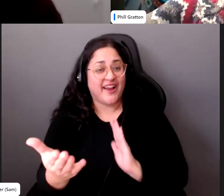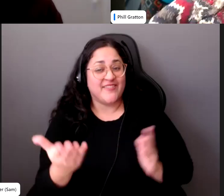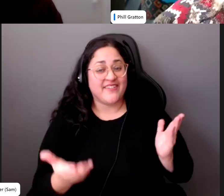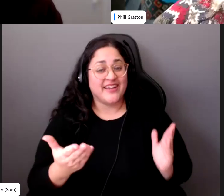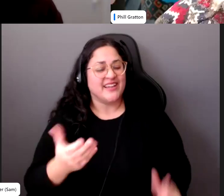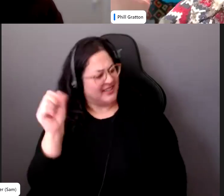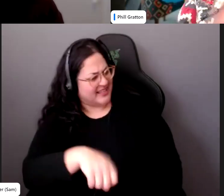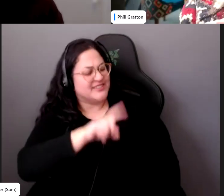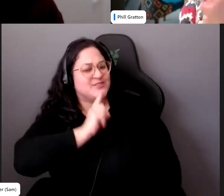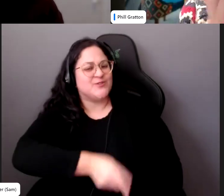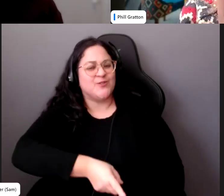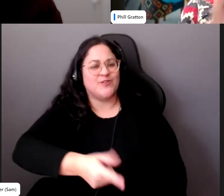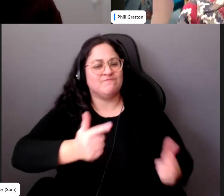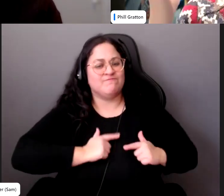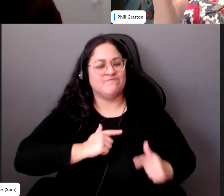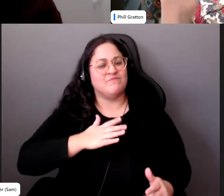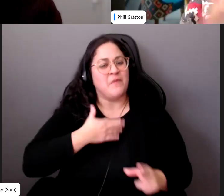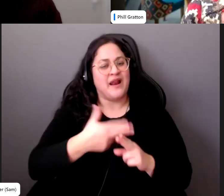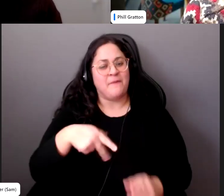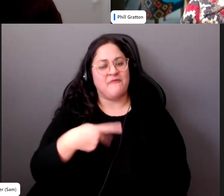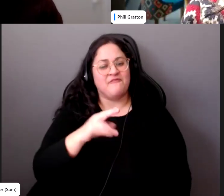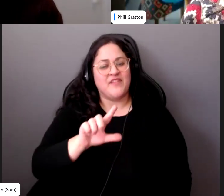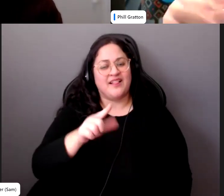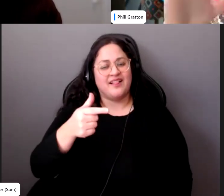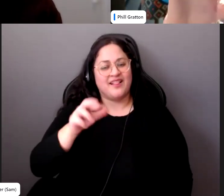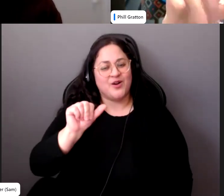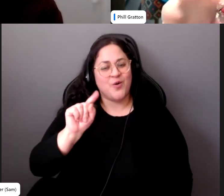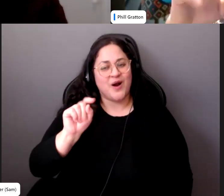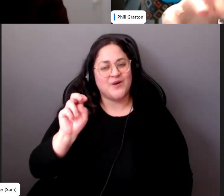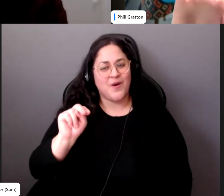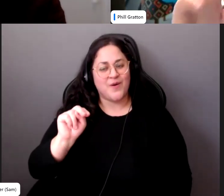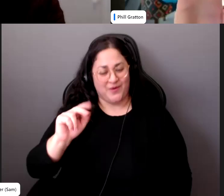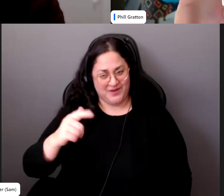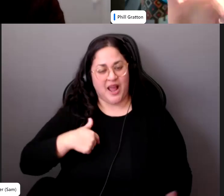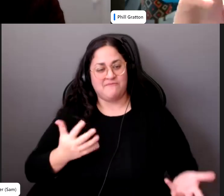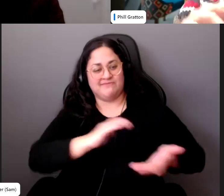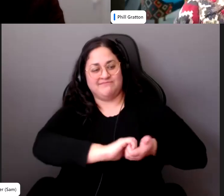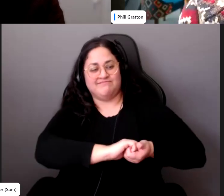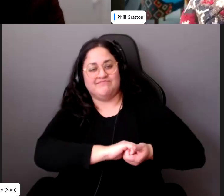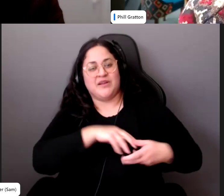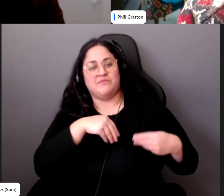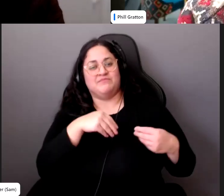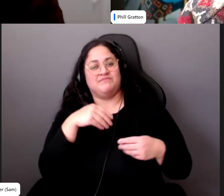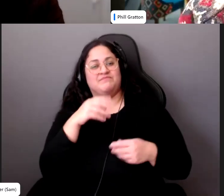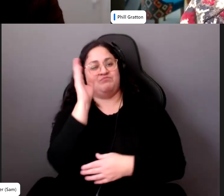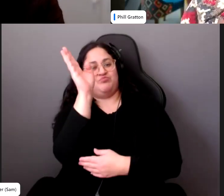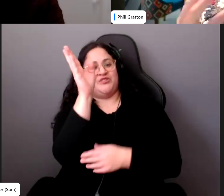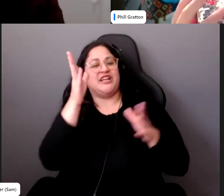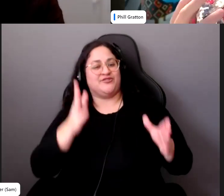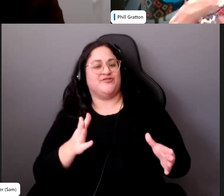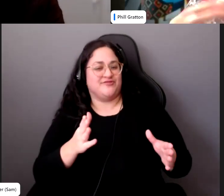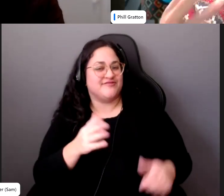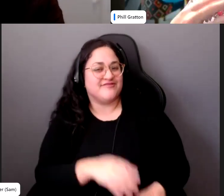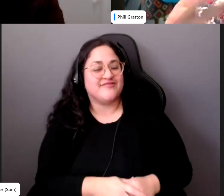hi, everyone. My name is Phil Breton. I'm your co-host today. So I'm going to be the hands-on person. So I'll be the person with the fingers on the keyboard today. And I'm